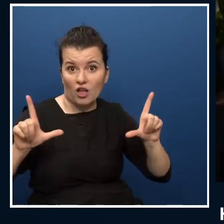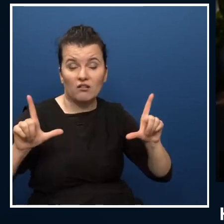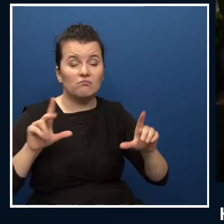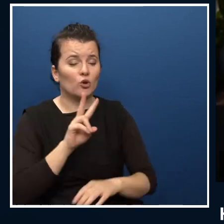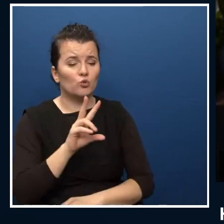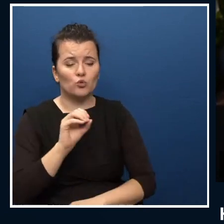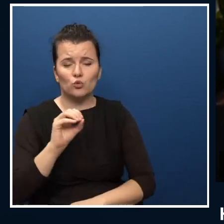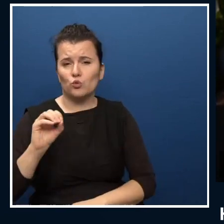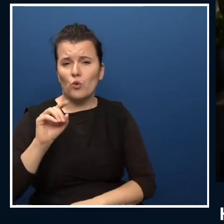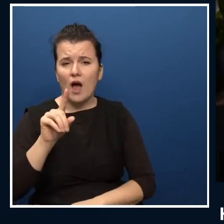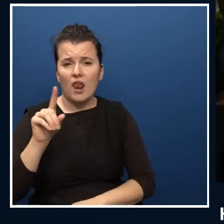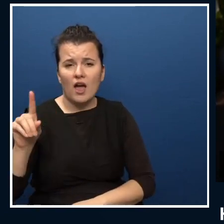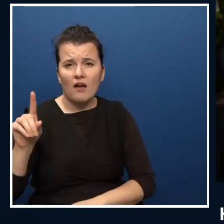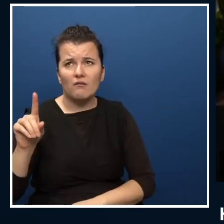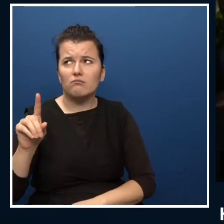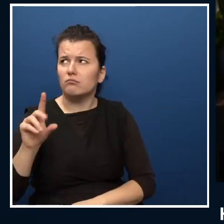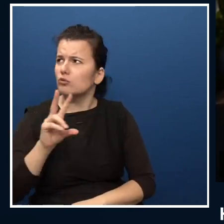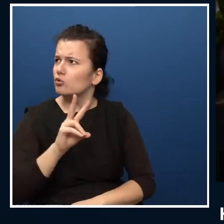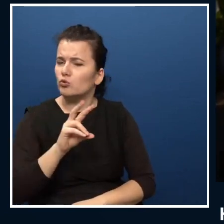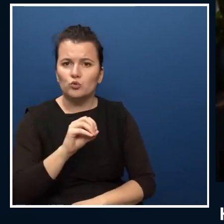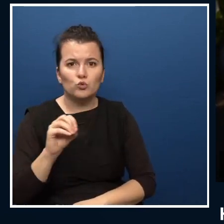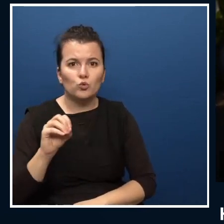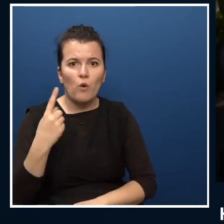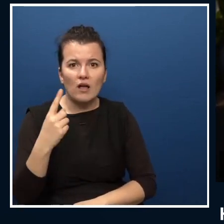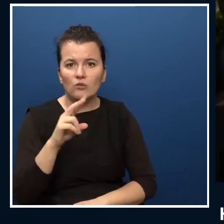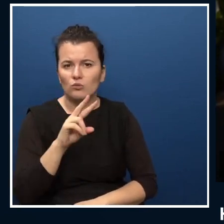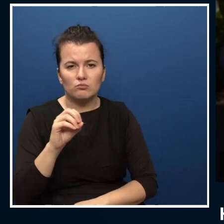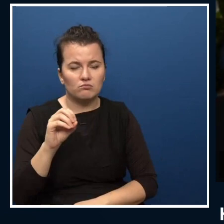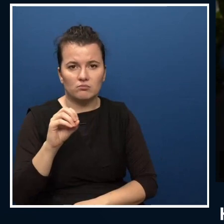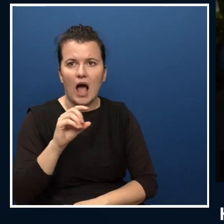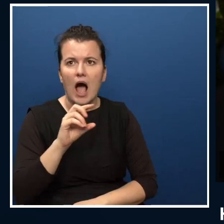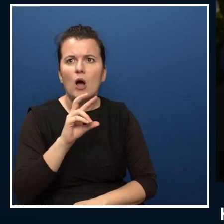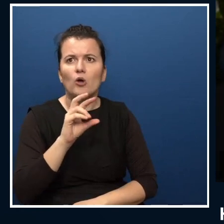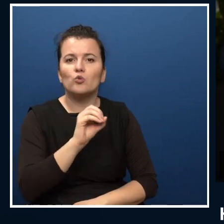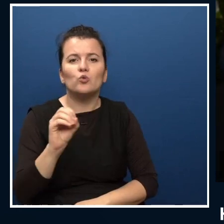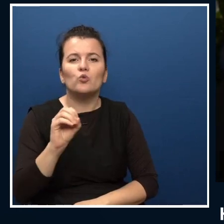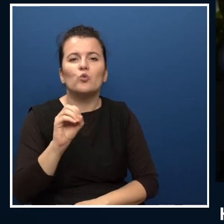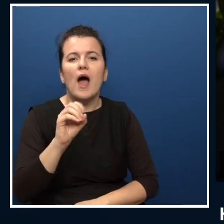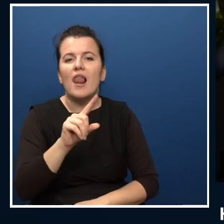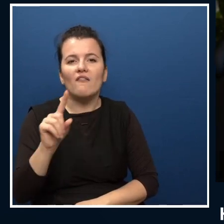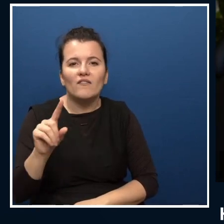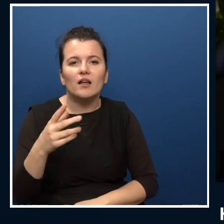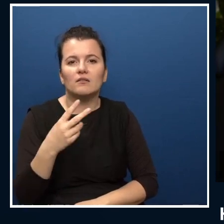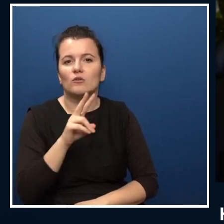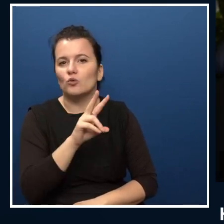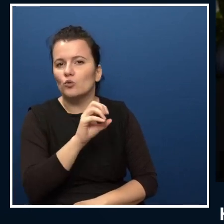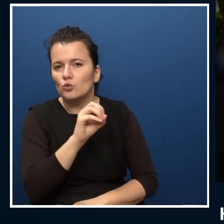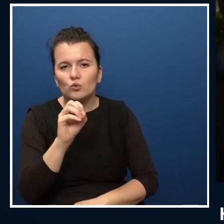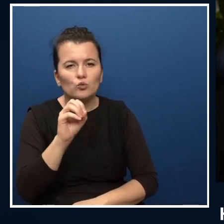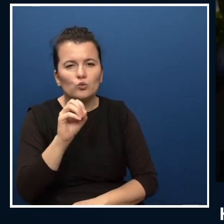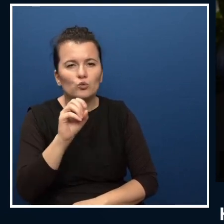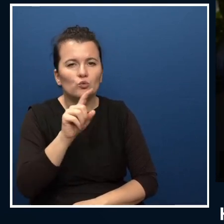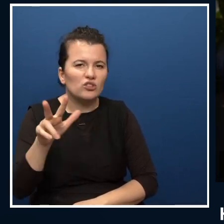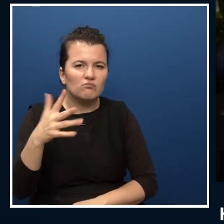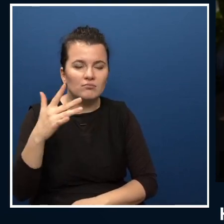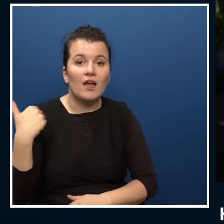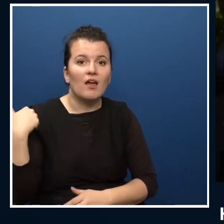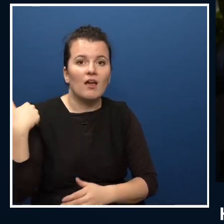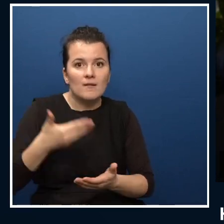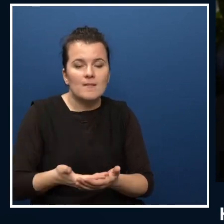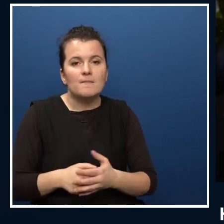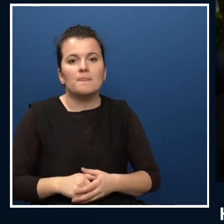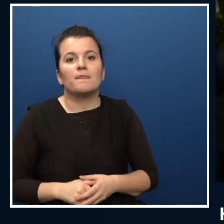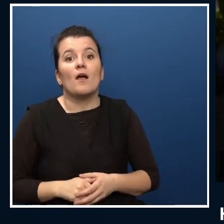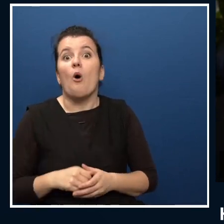on physical metal. And it's not that I meant it to stay there for almost 20 years, it's just one of those things that